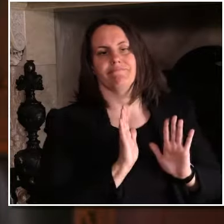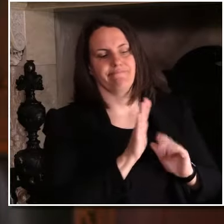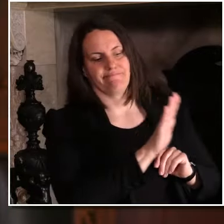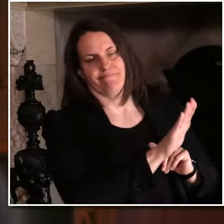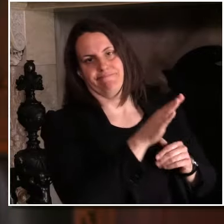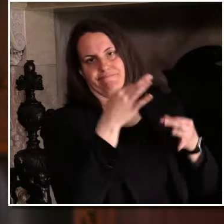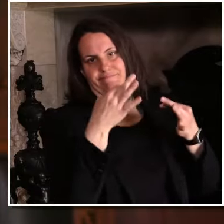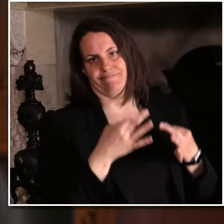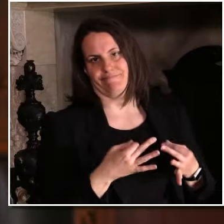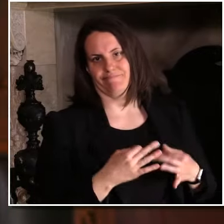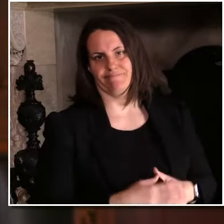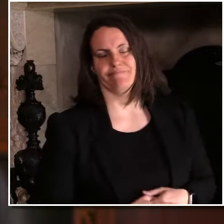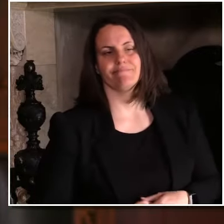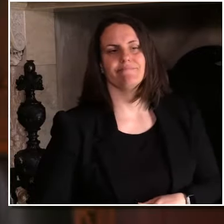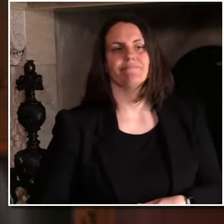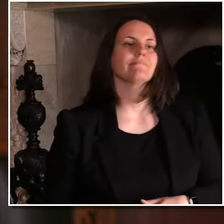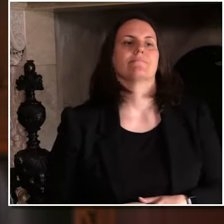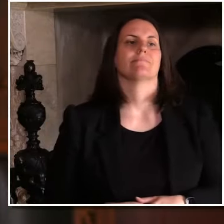of your question,